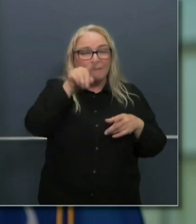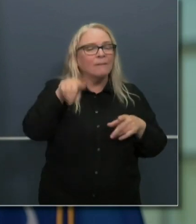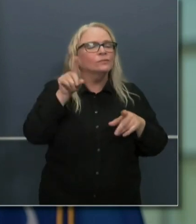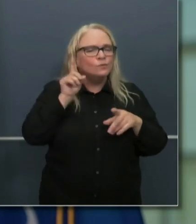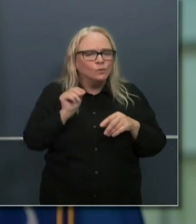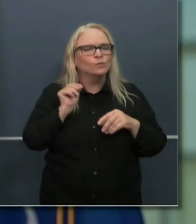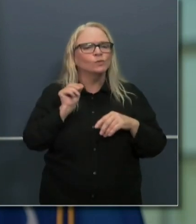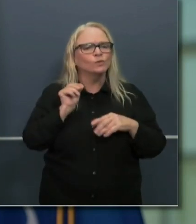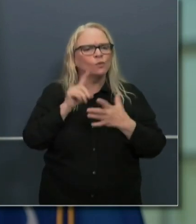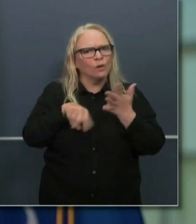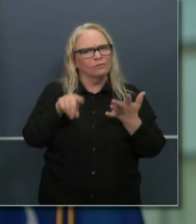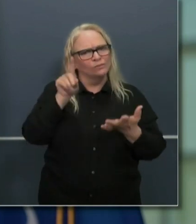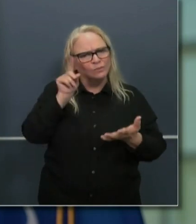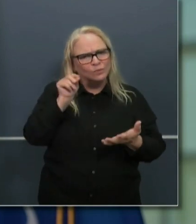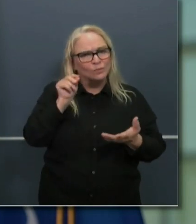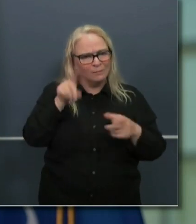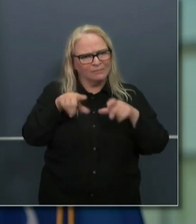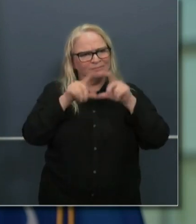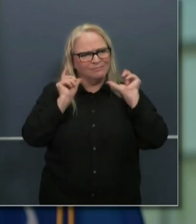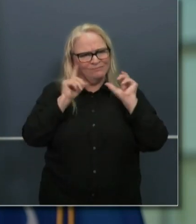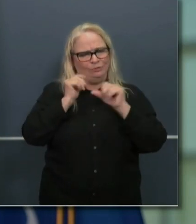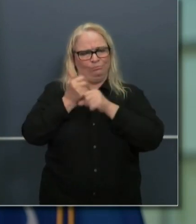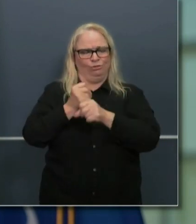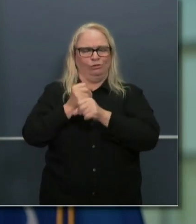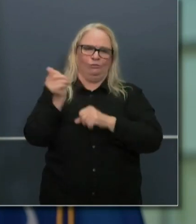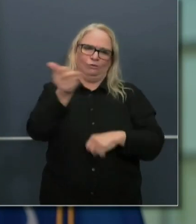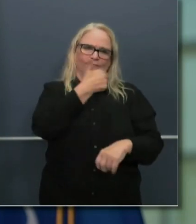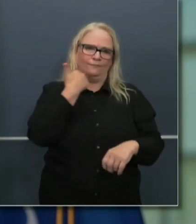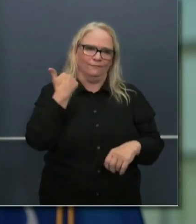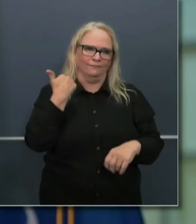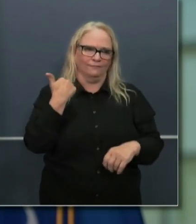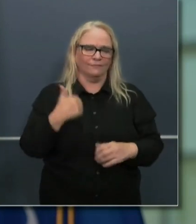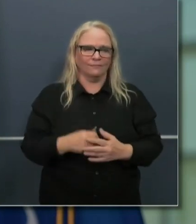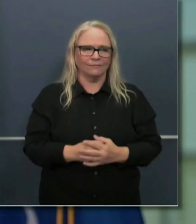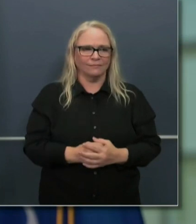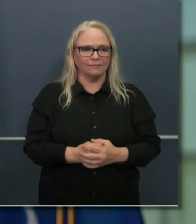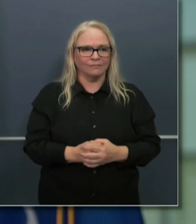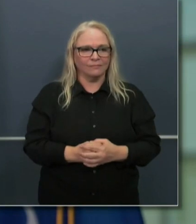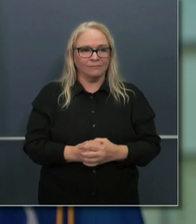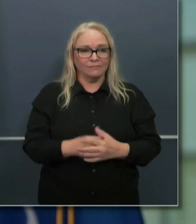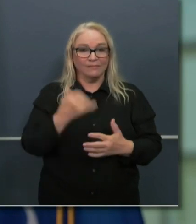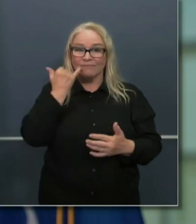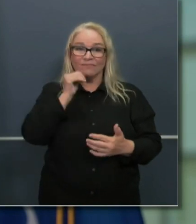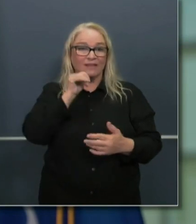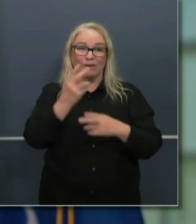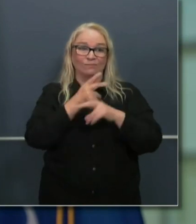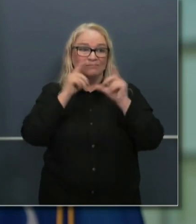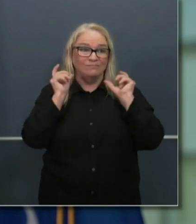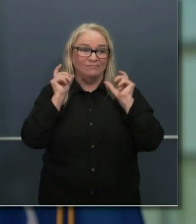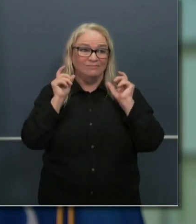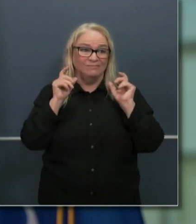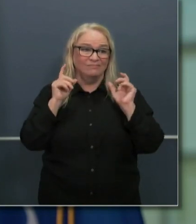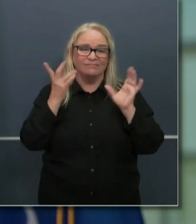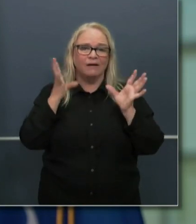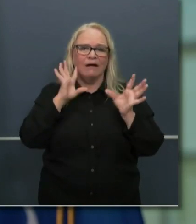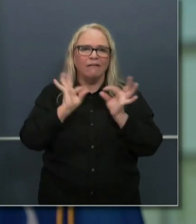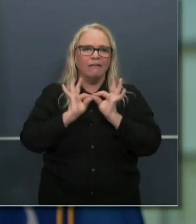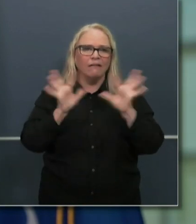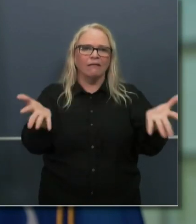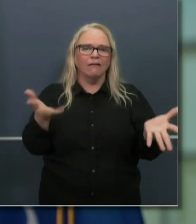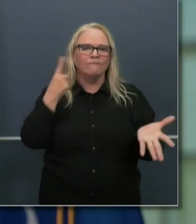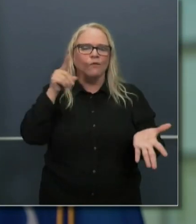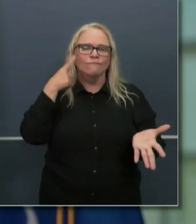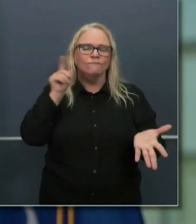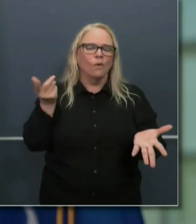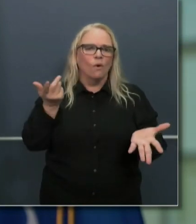months ago, please, please, please do the same today. Otherwise, you're just running the 90-yard dash. We have a responsibility